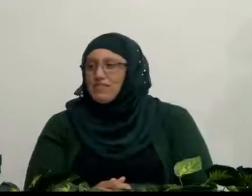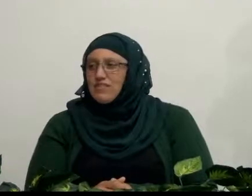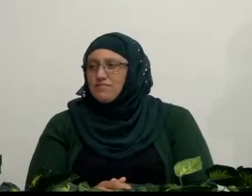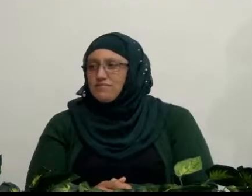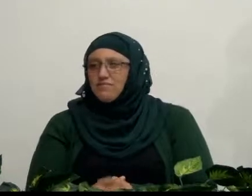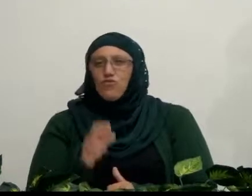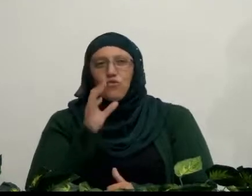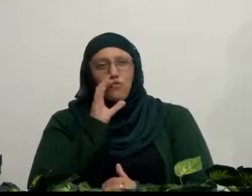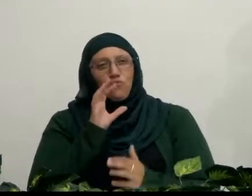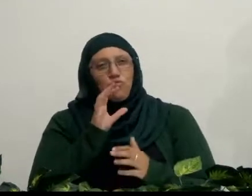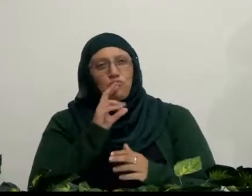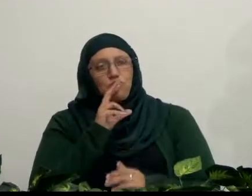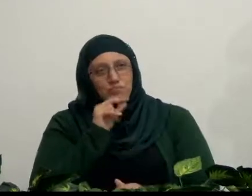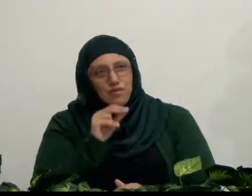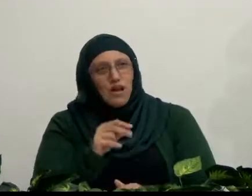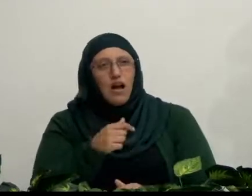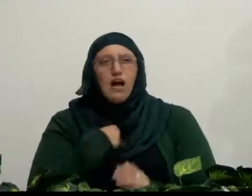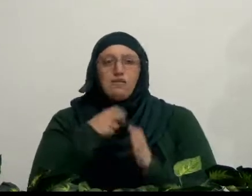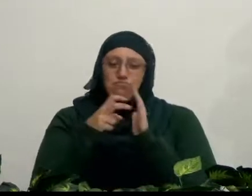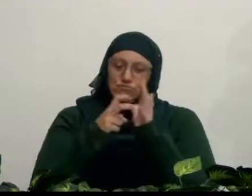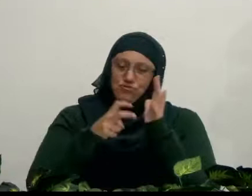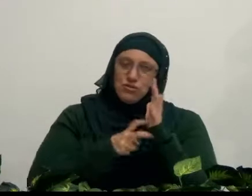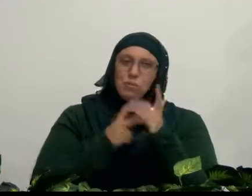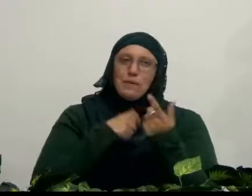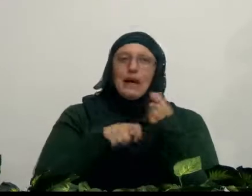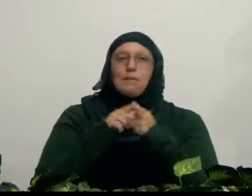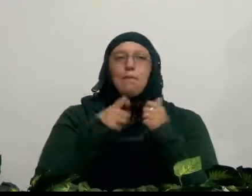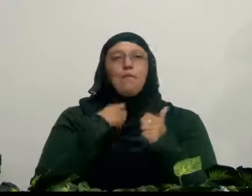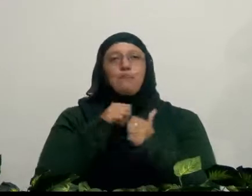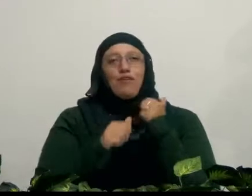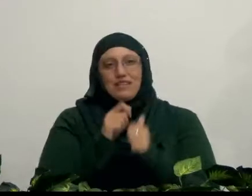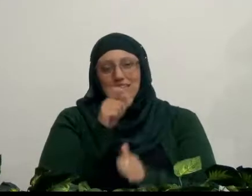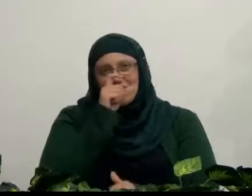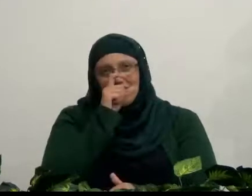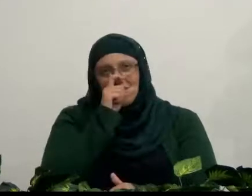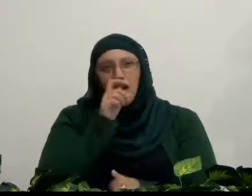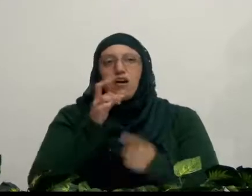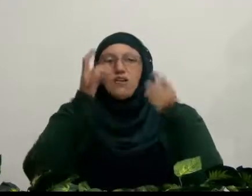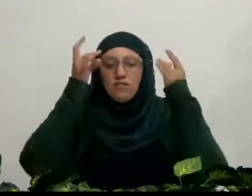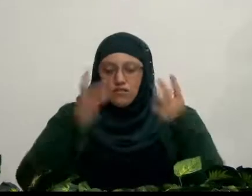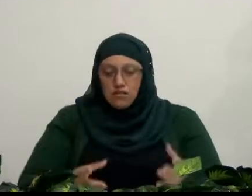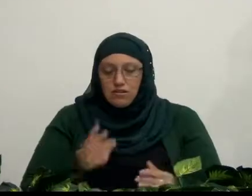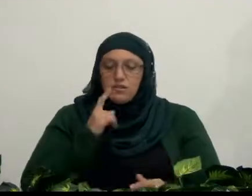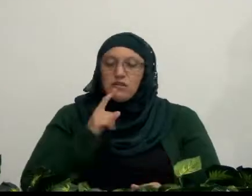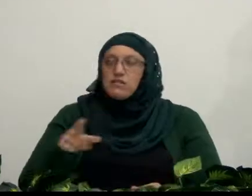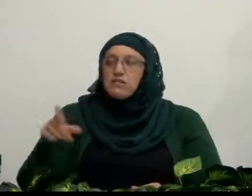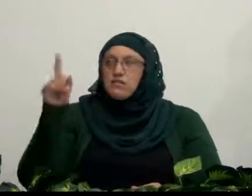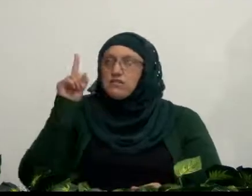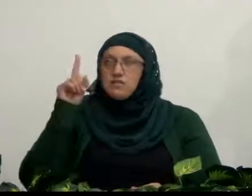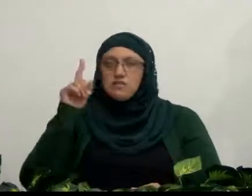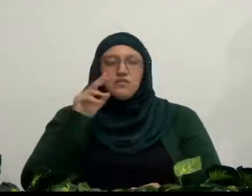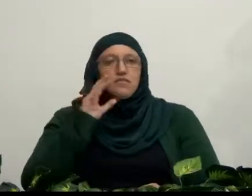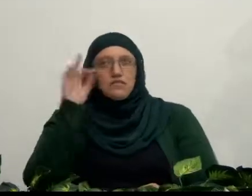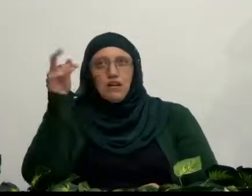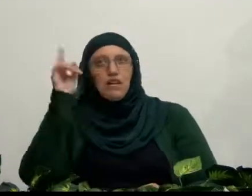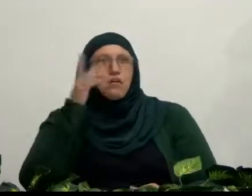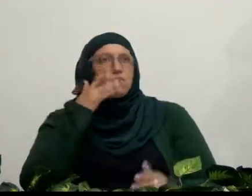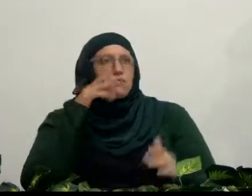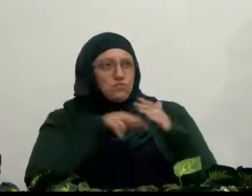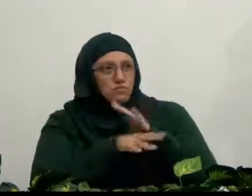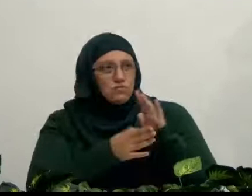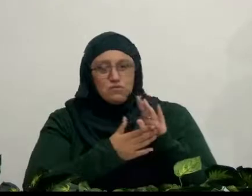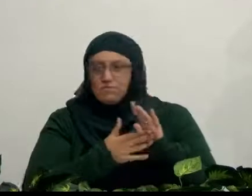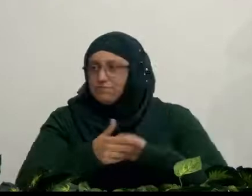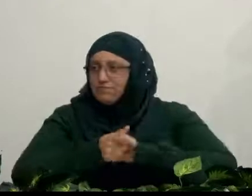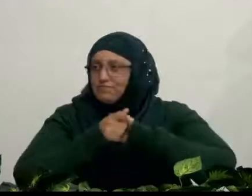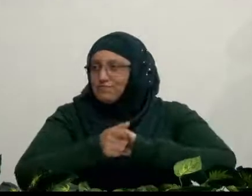me this contract of fraternity. If you are ready, please say salawat and hold your, shaking your own hands. It's